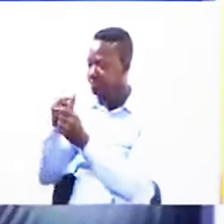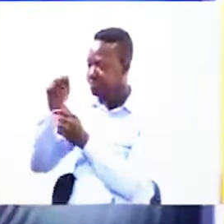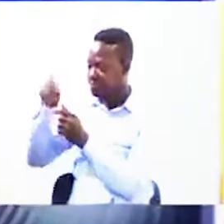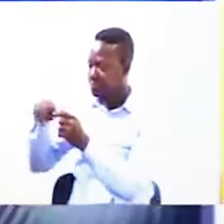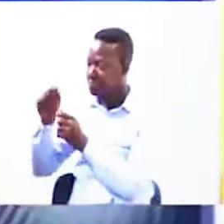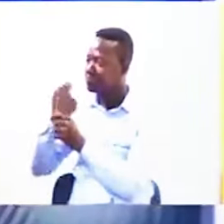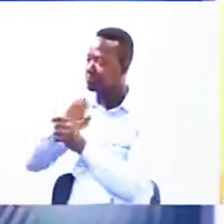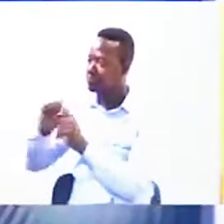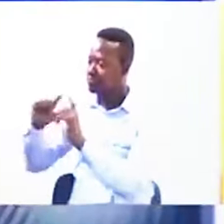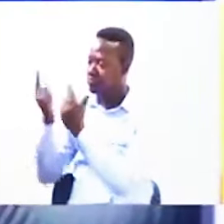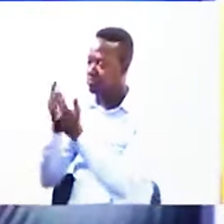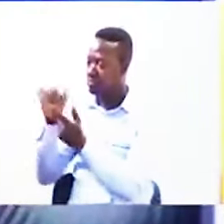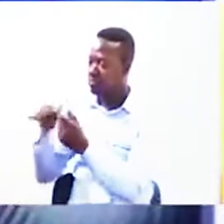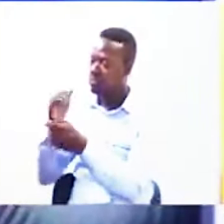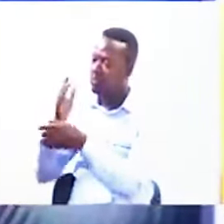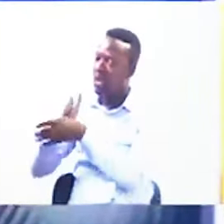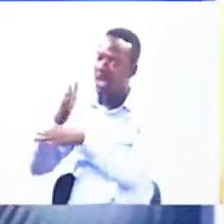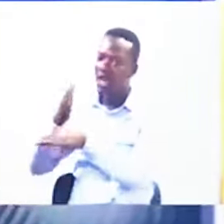Peter,